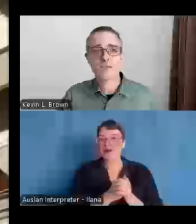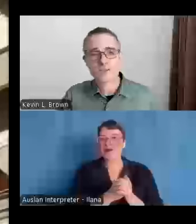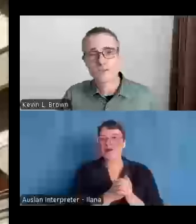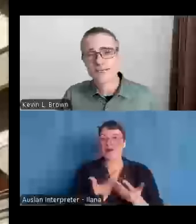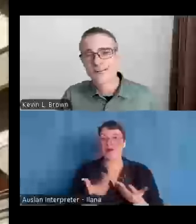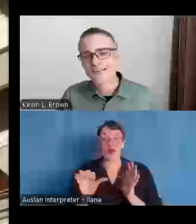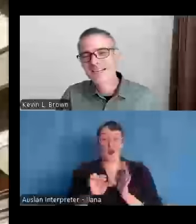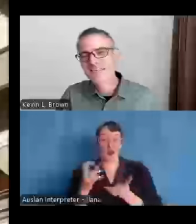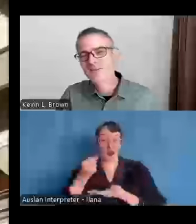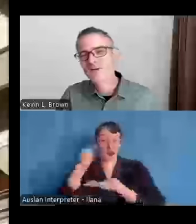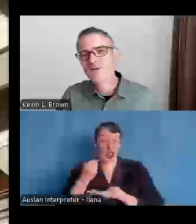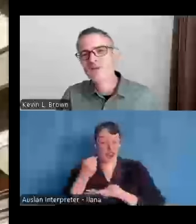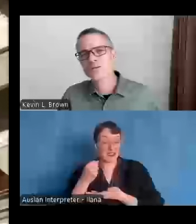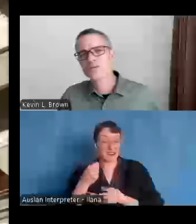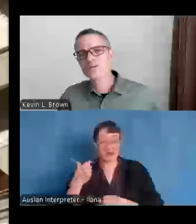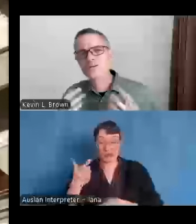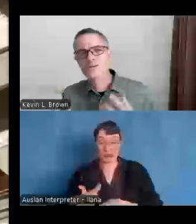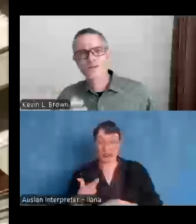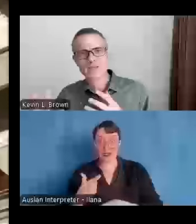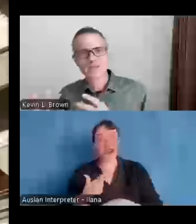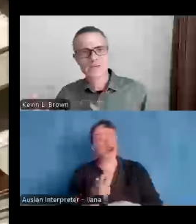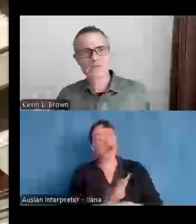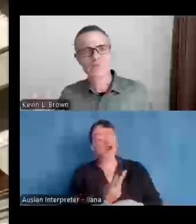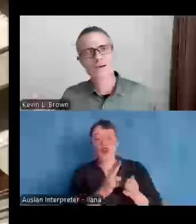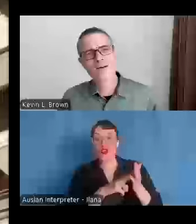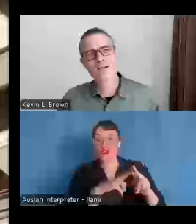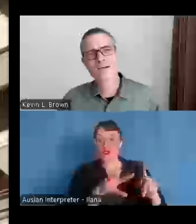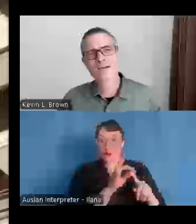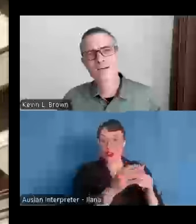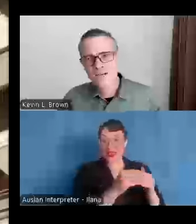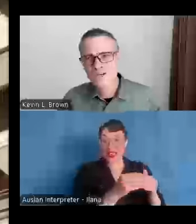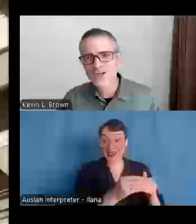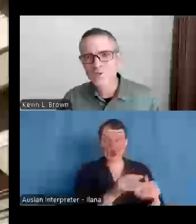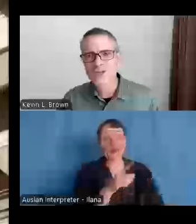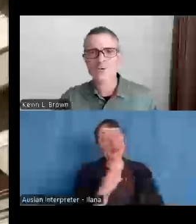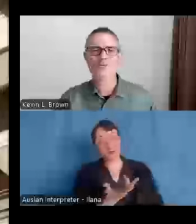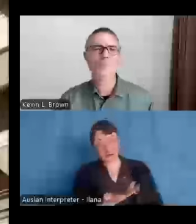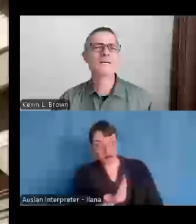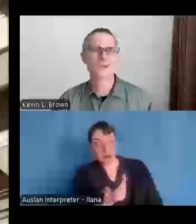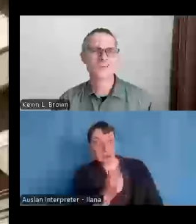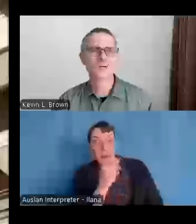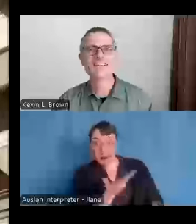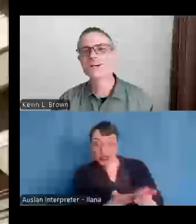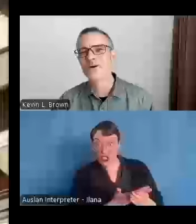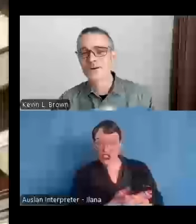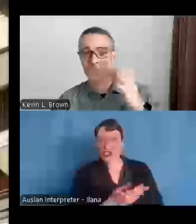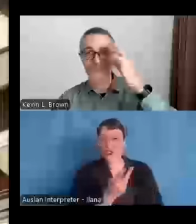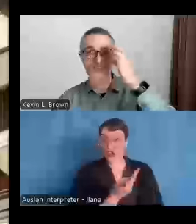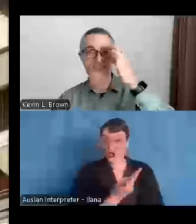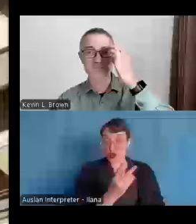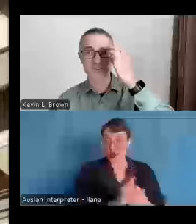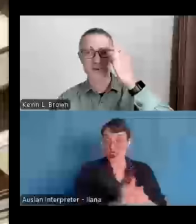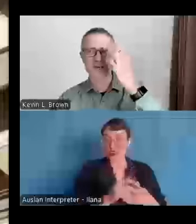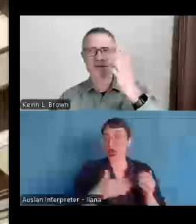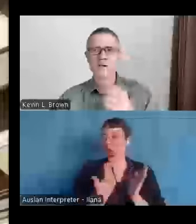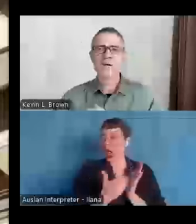to pitch her. And so these leaders kept rambling on and on with buzzwords, so incoherent buzzwords. They